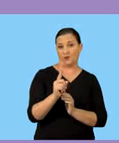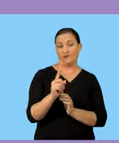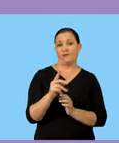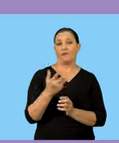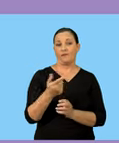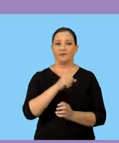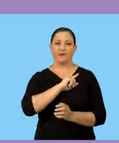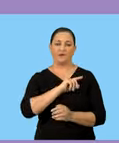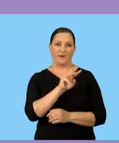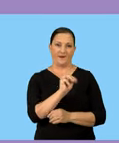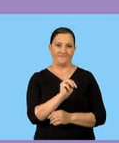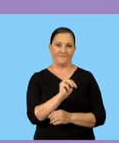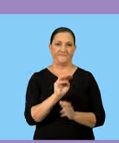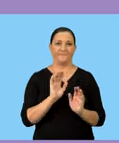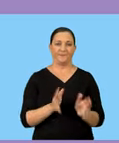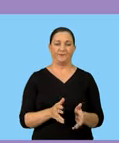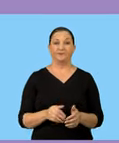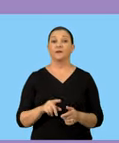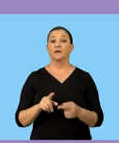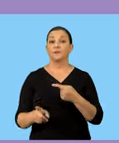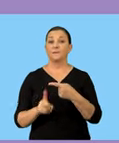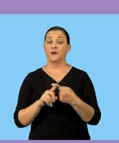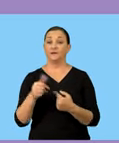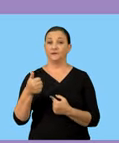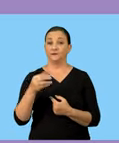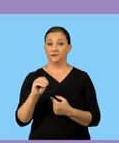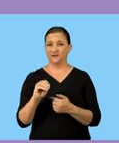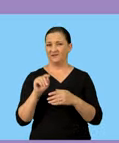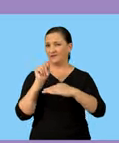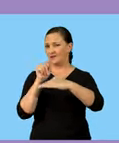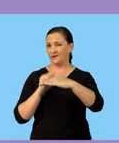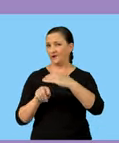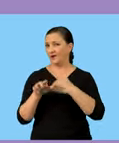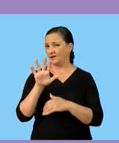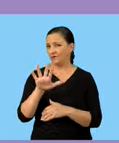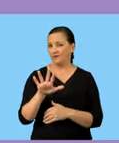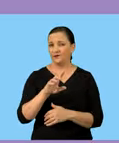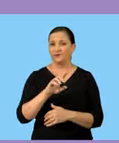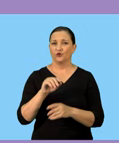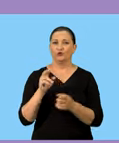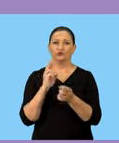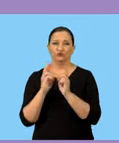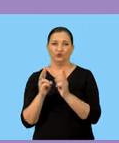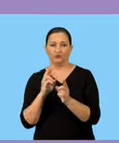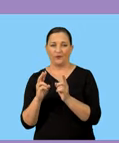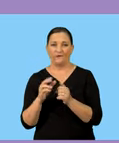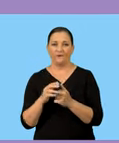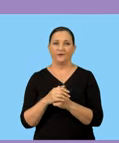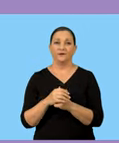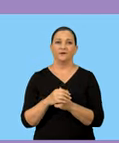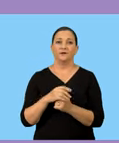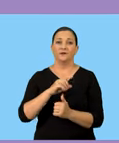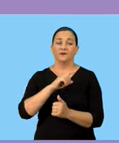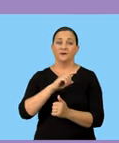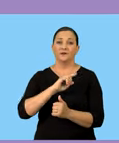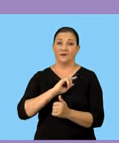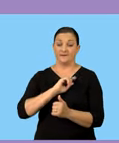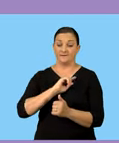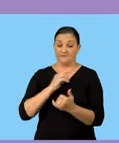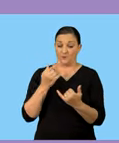subtract the exponents. 2 minus 1 is 1. Then we have a 60 divided by 5, that is